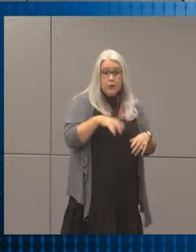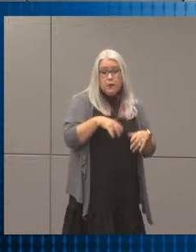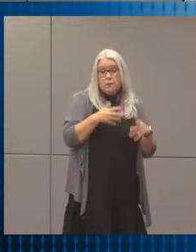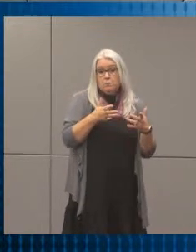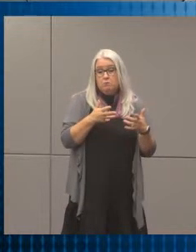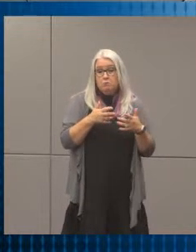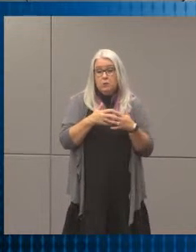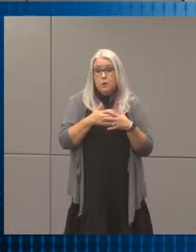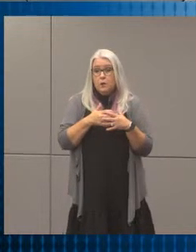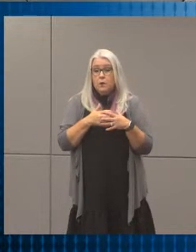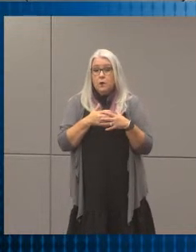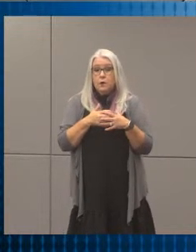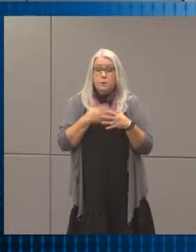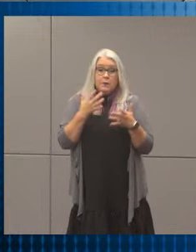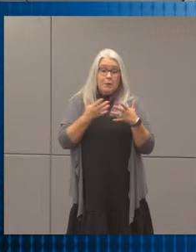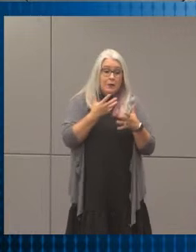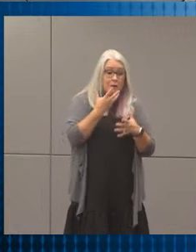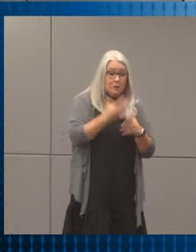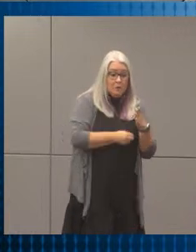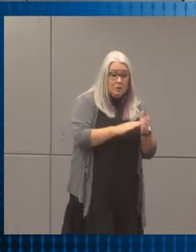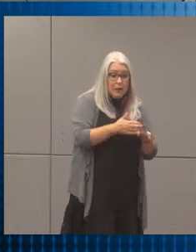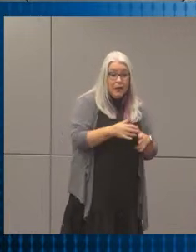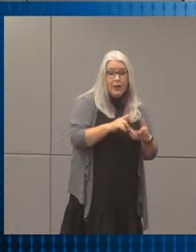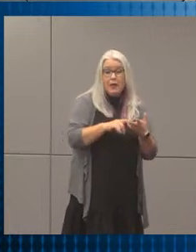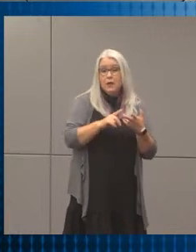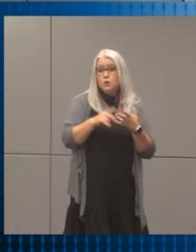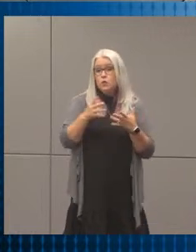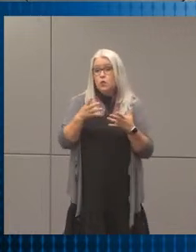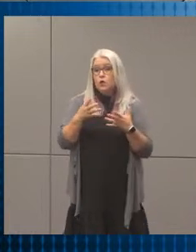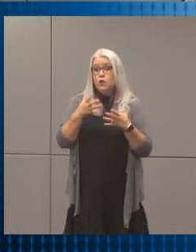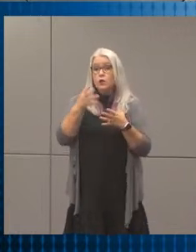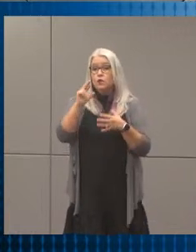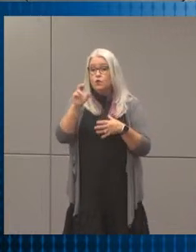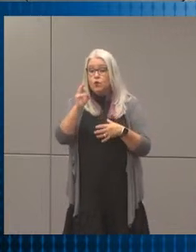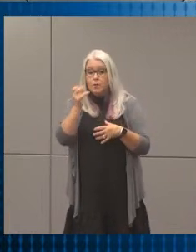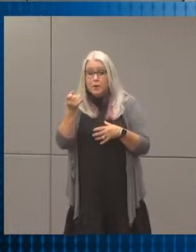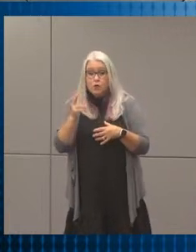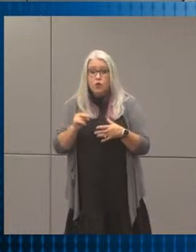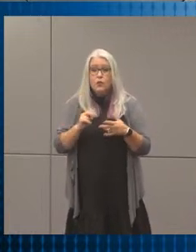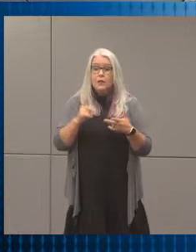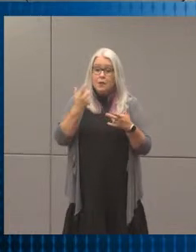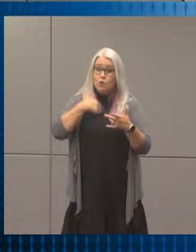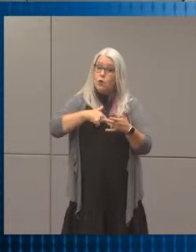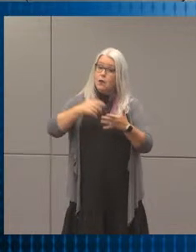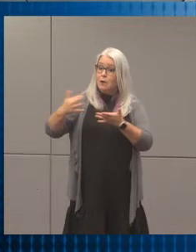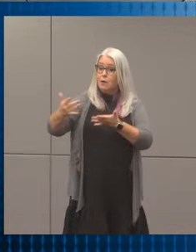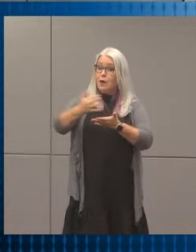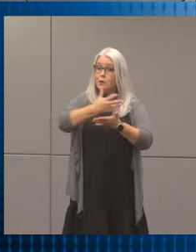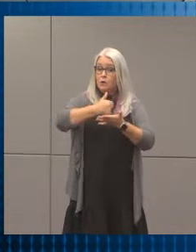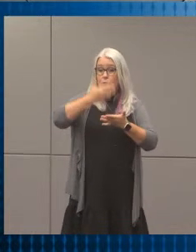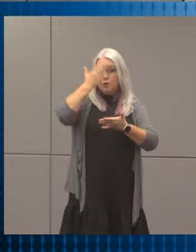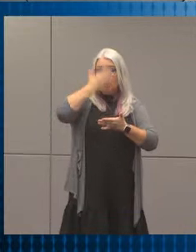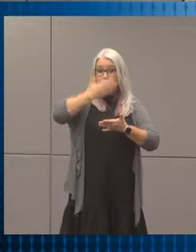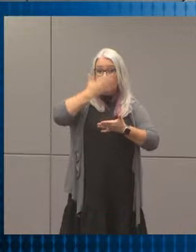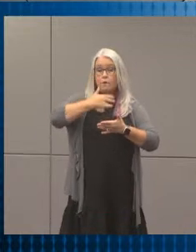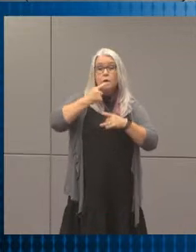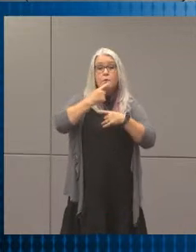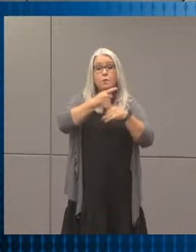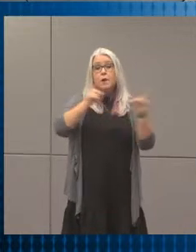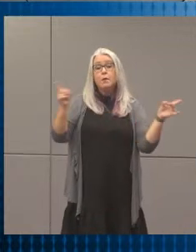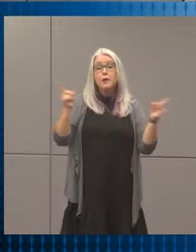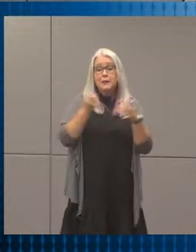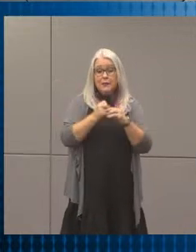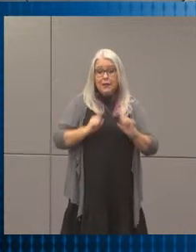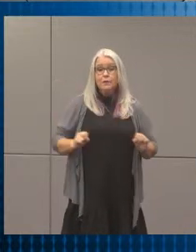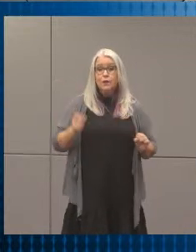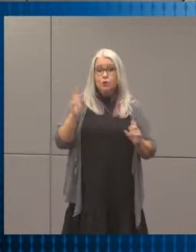have since passed, or they've gone into remission, and we collect them out in front of the public safety and we turn those things in.